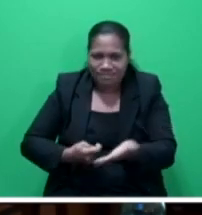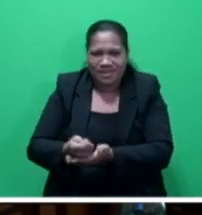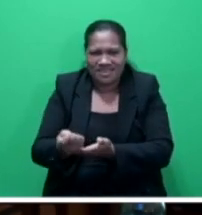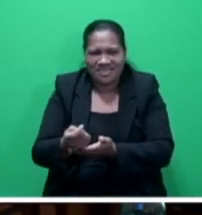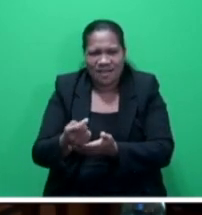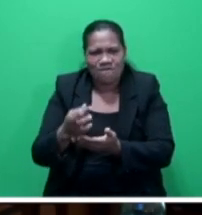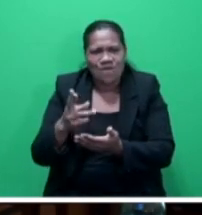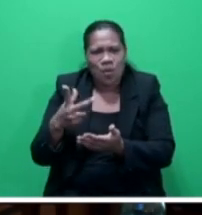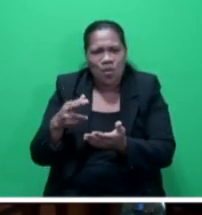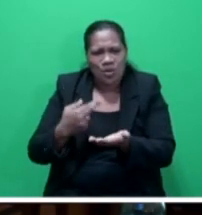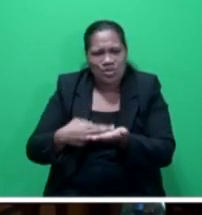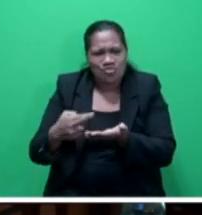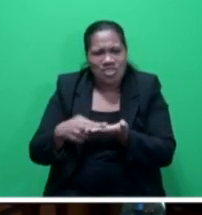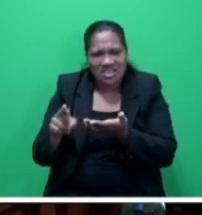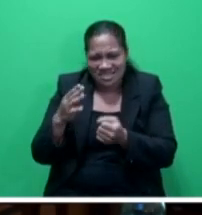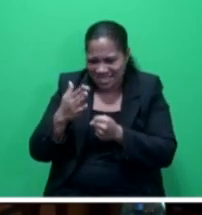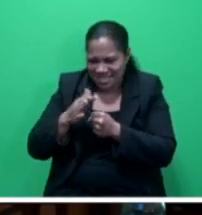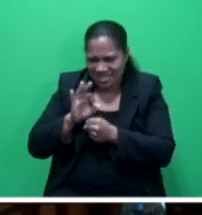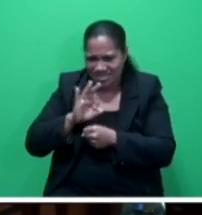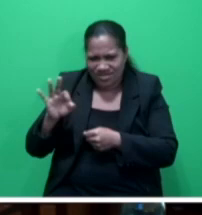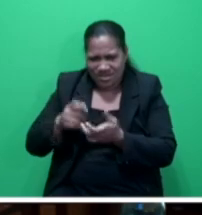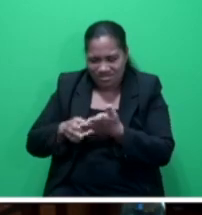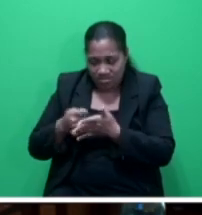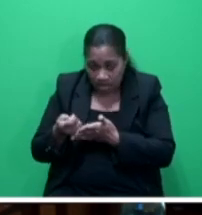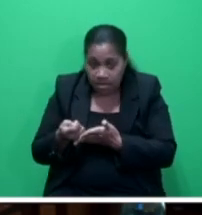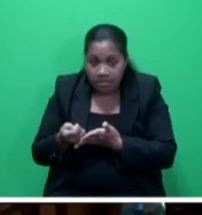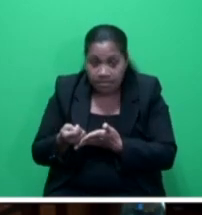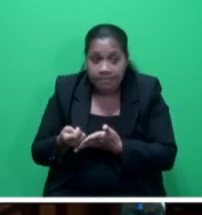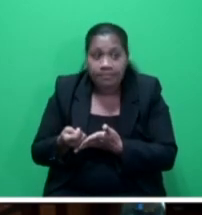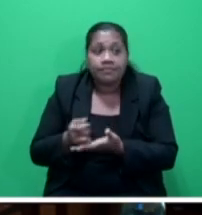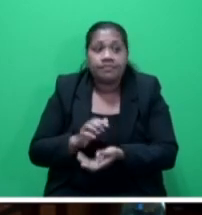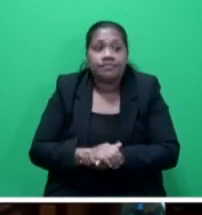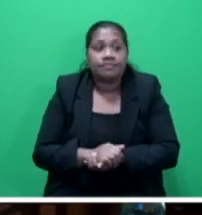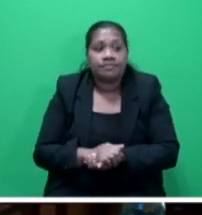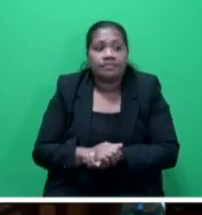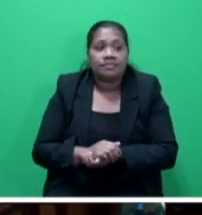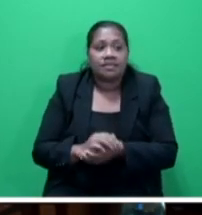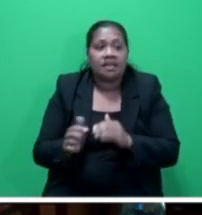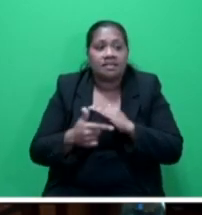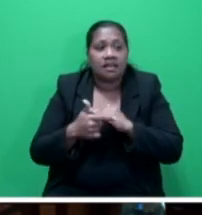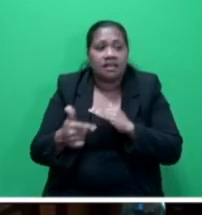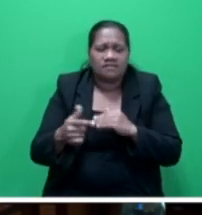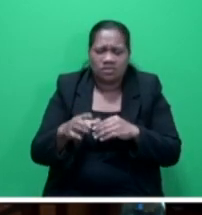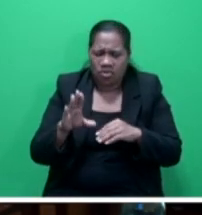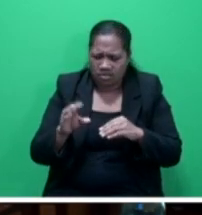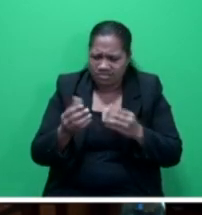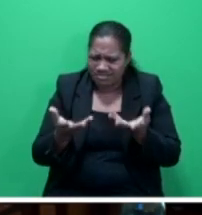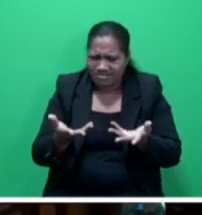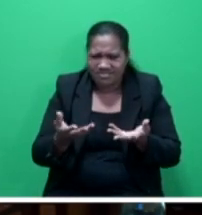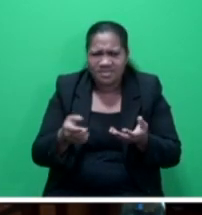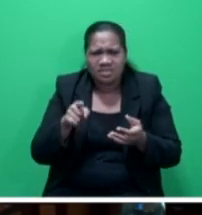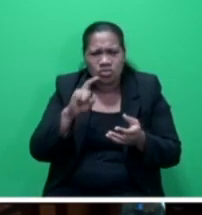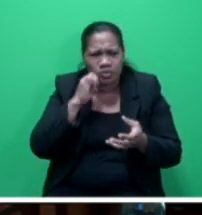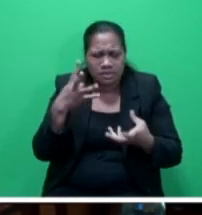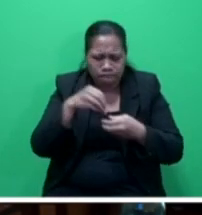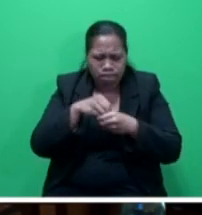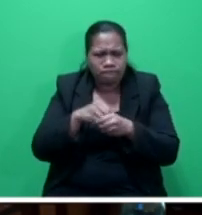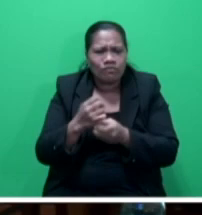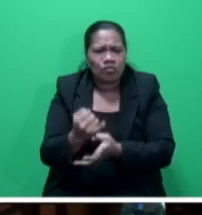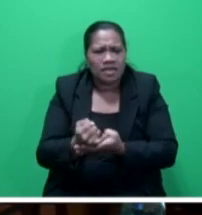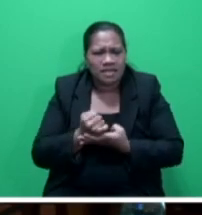This will be based on the household income and level of disposable income. In the